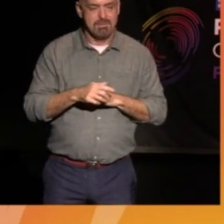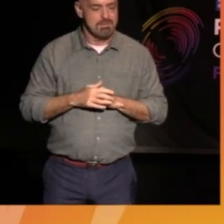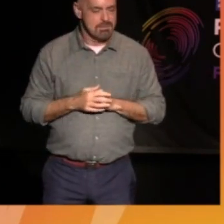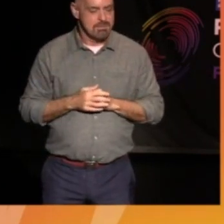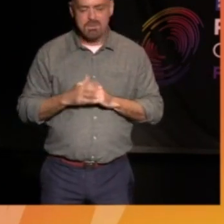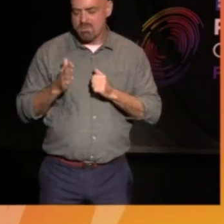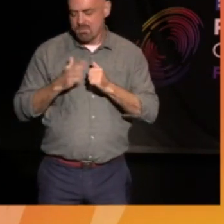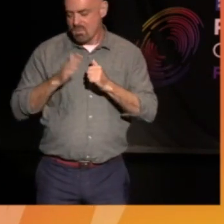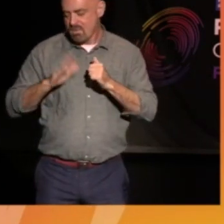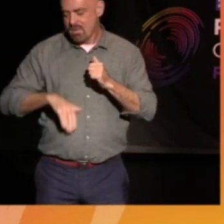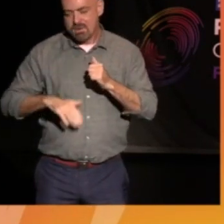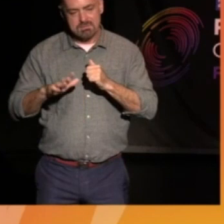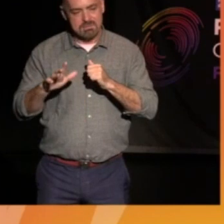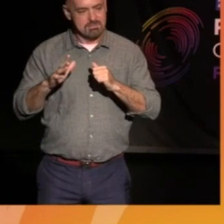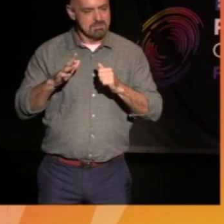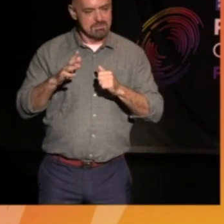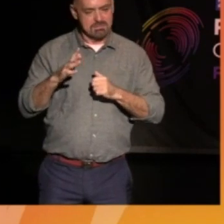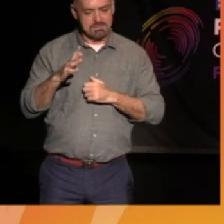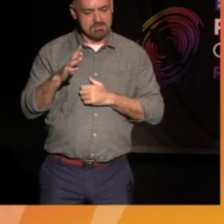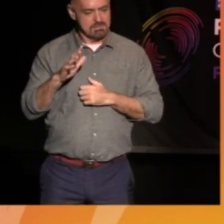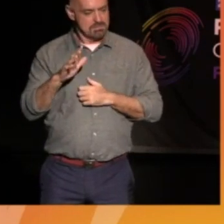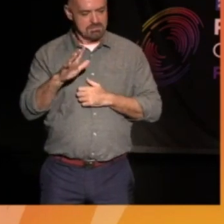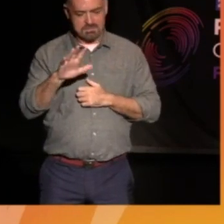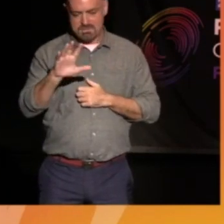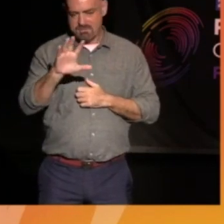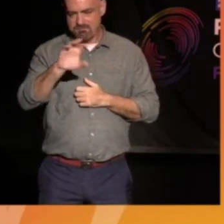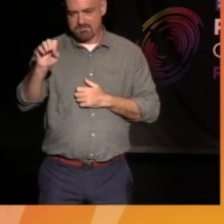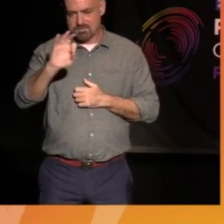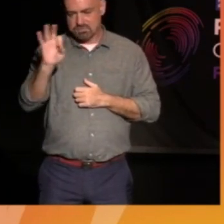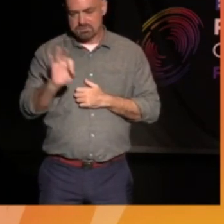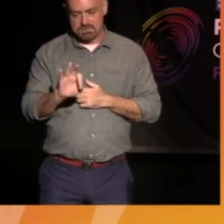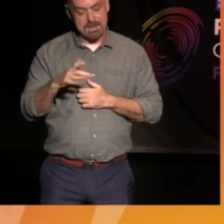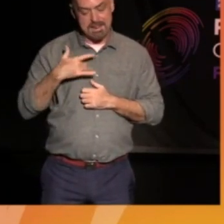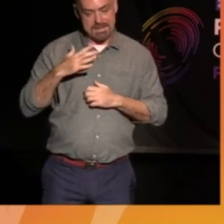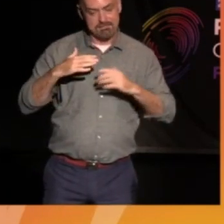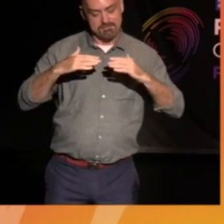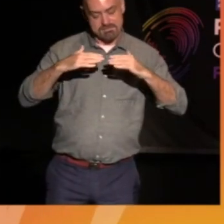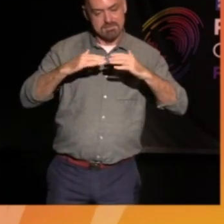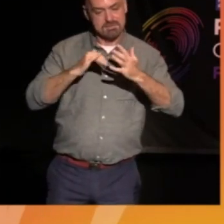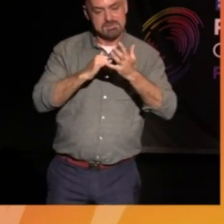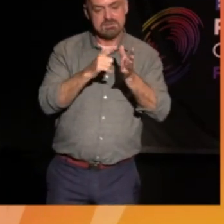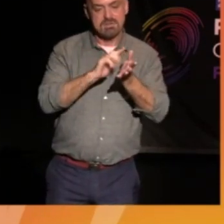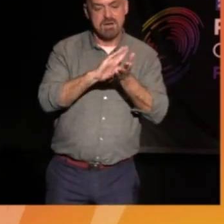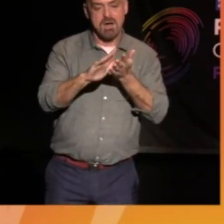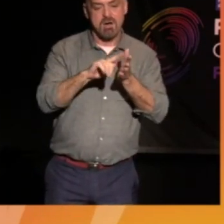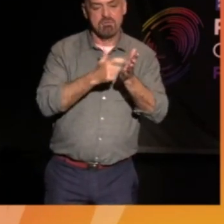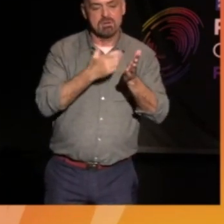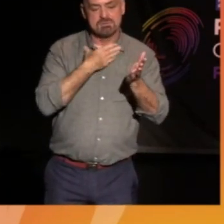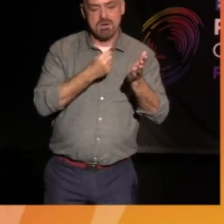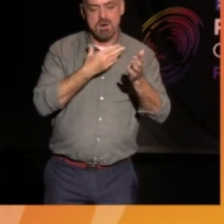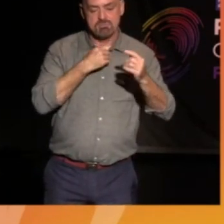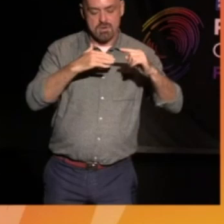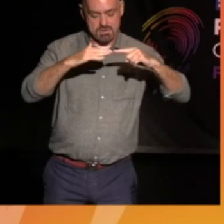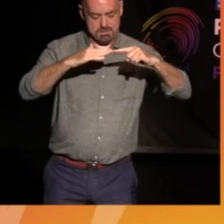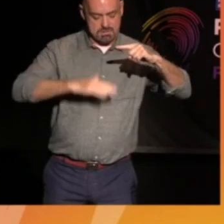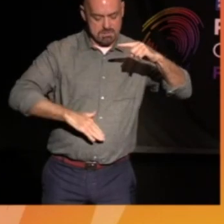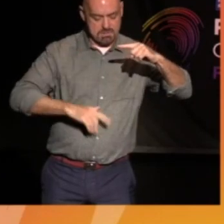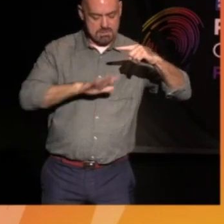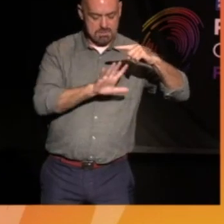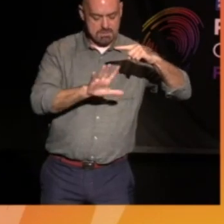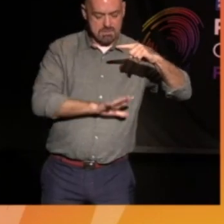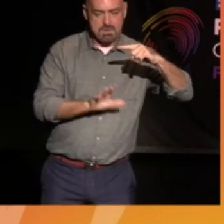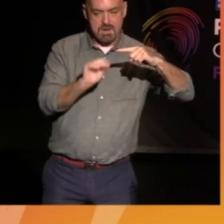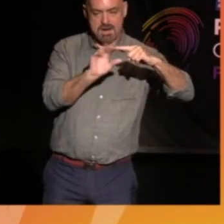More than half child laborers in the world live in Sub-Saharan Africa. That is one.